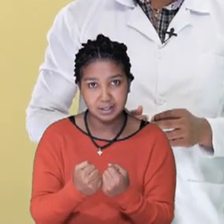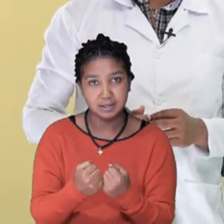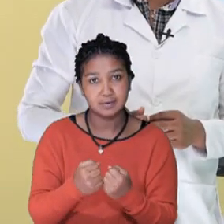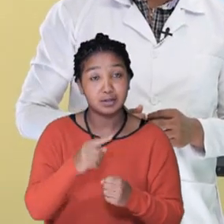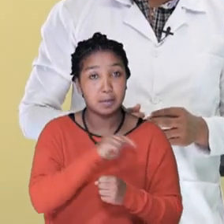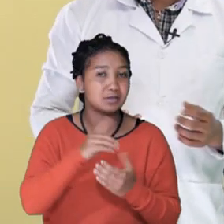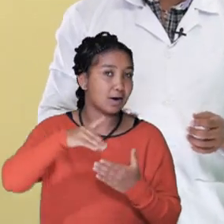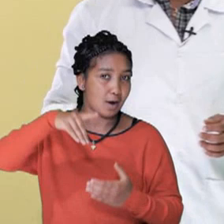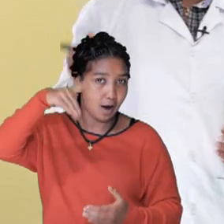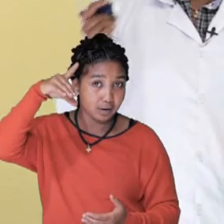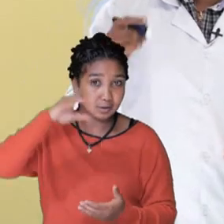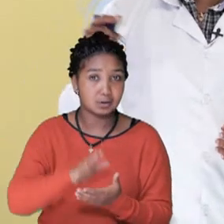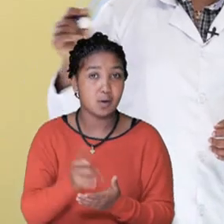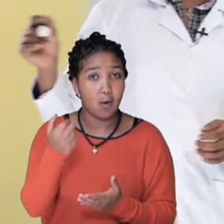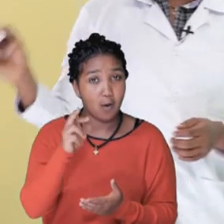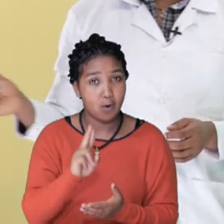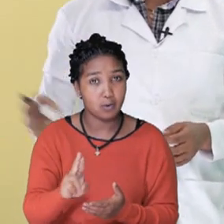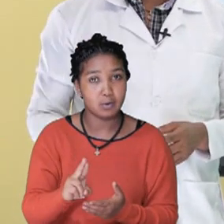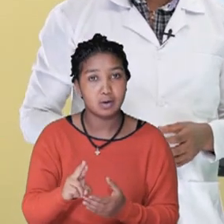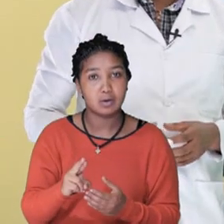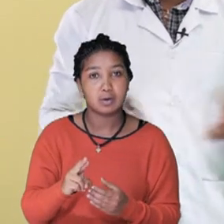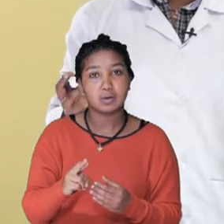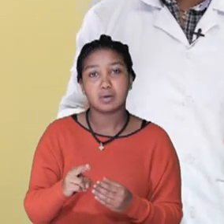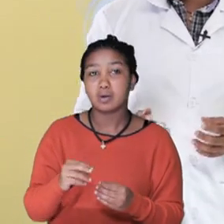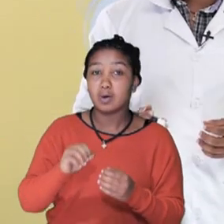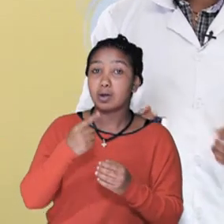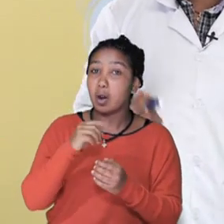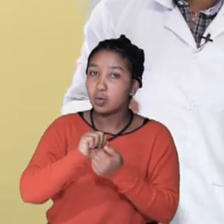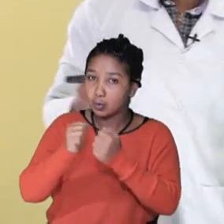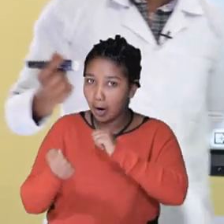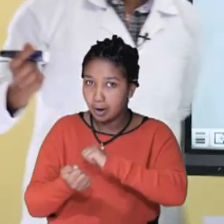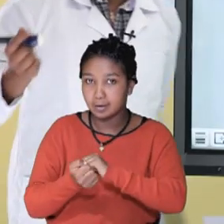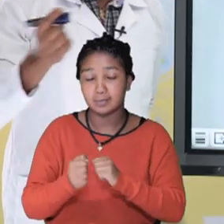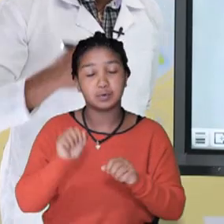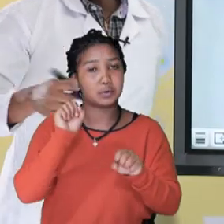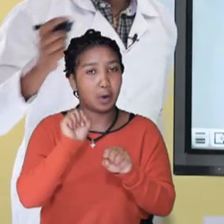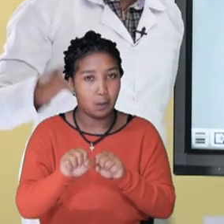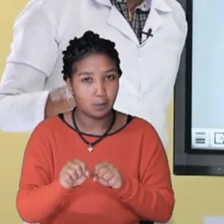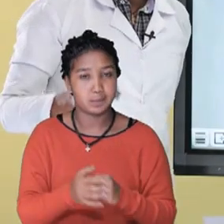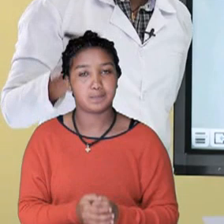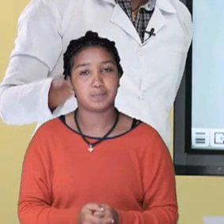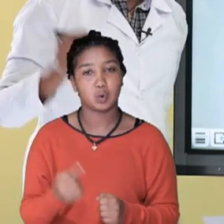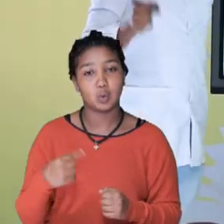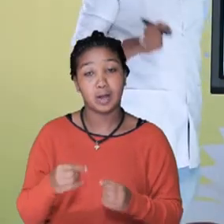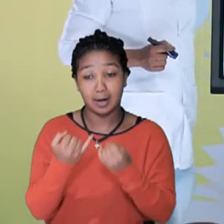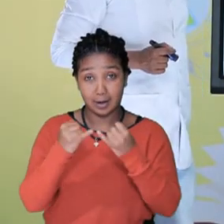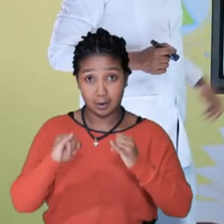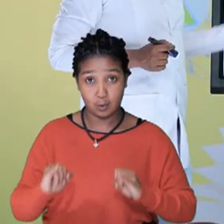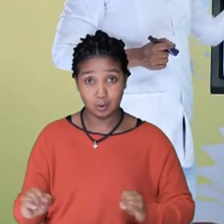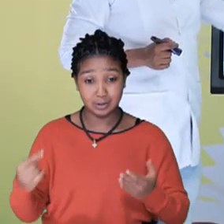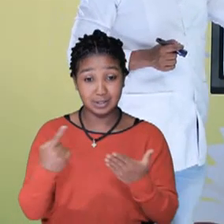rise, or glow into red, and so on. So we can categorize